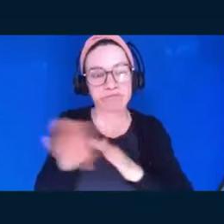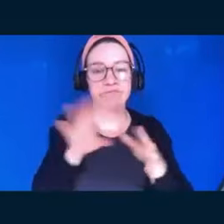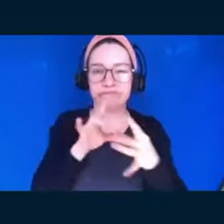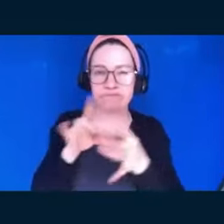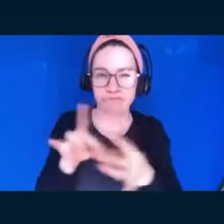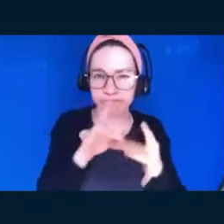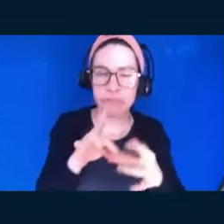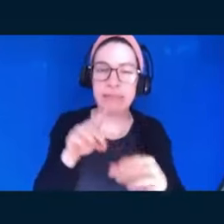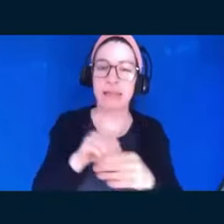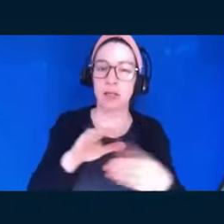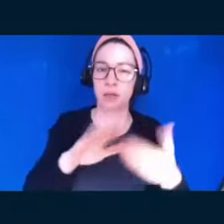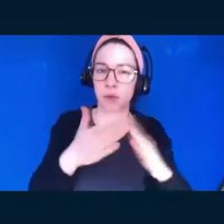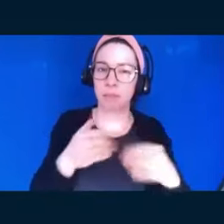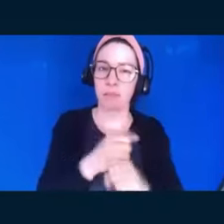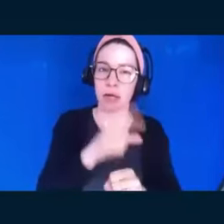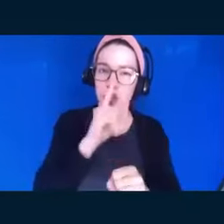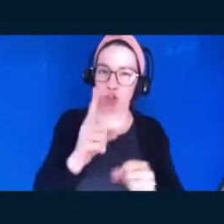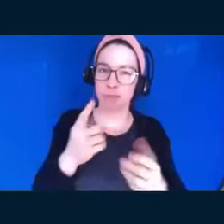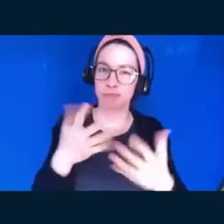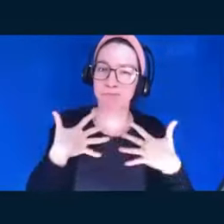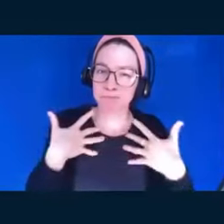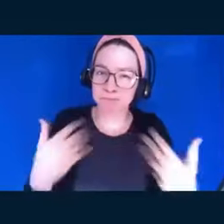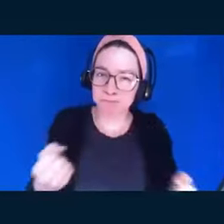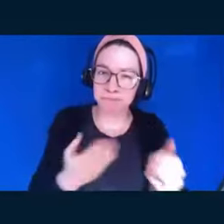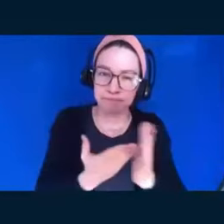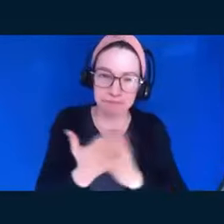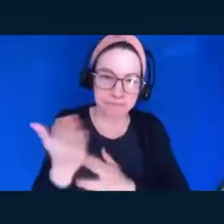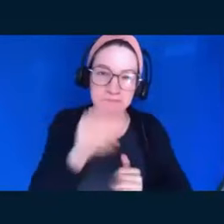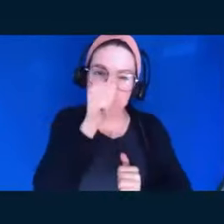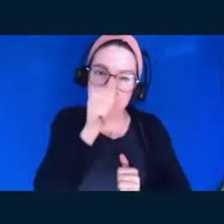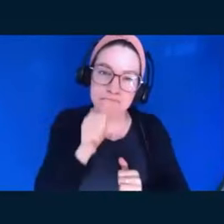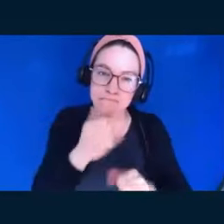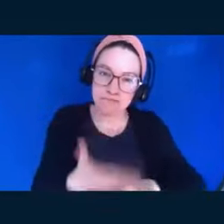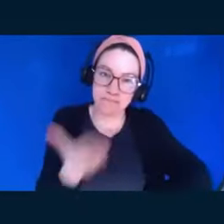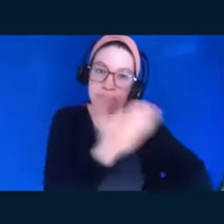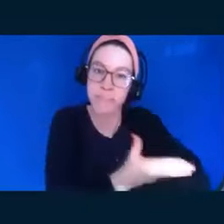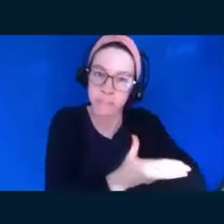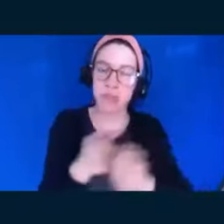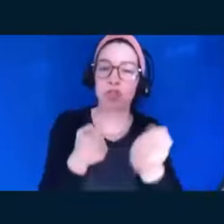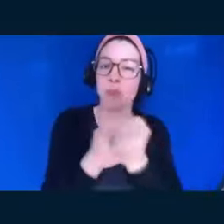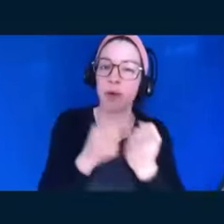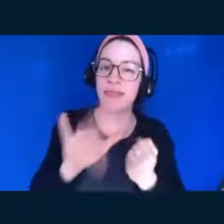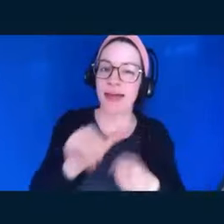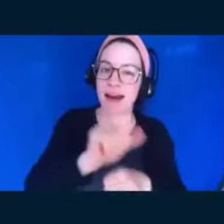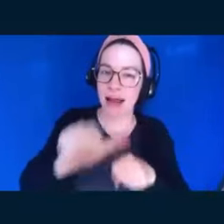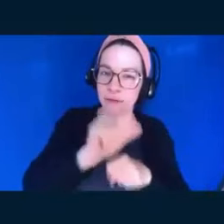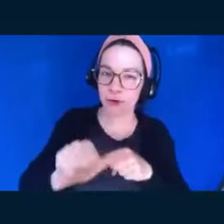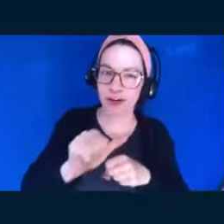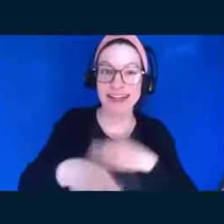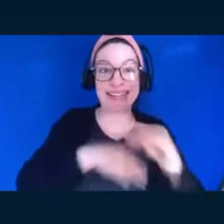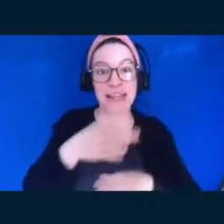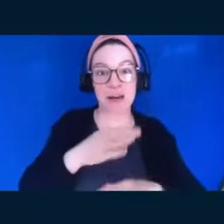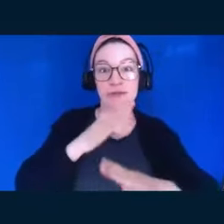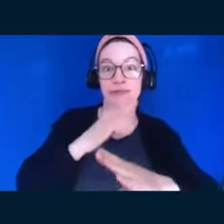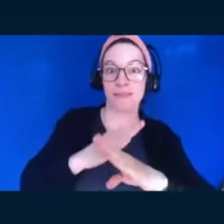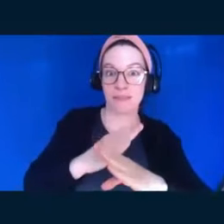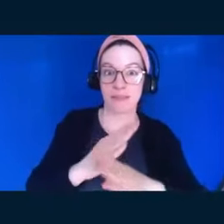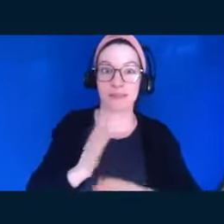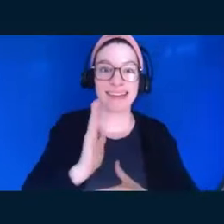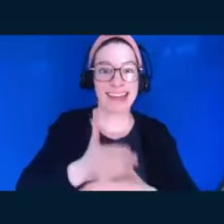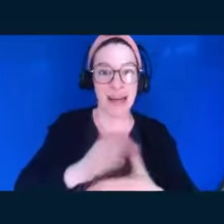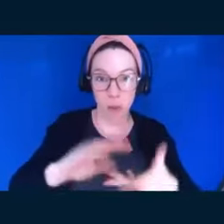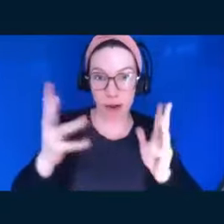there's greater resilience there. And we as a department can help support those efforts rather than get in the way and be a hindrance, because at times we know it can be